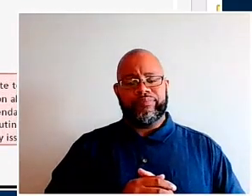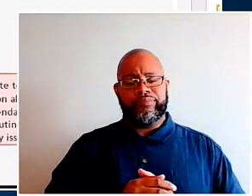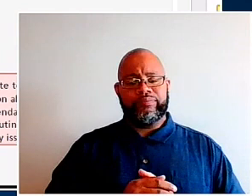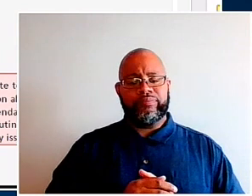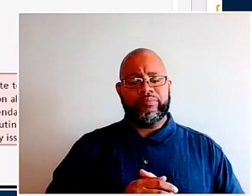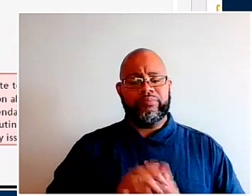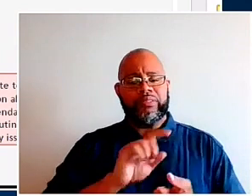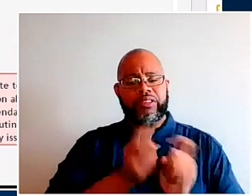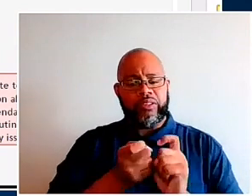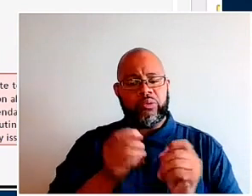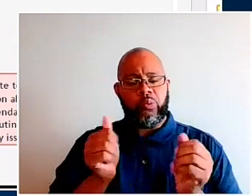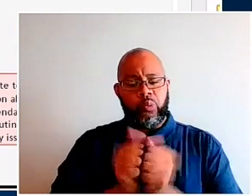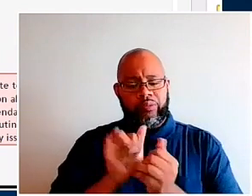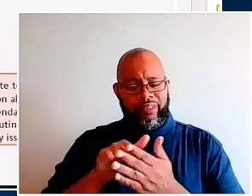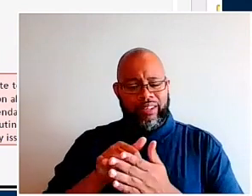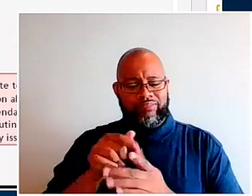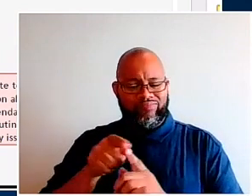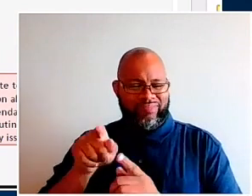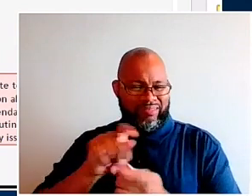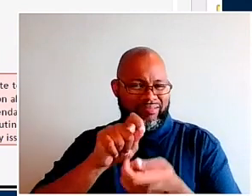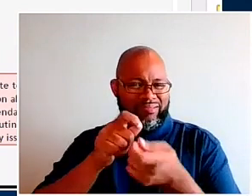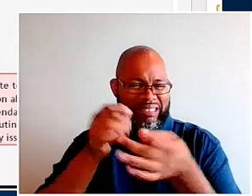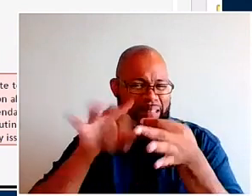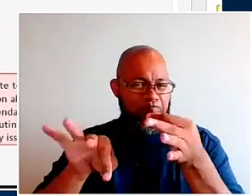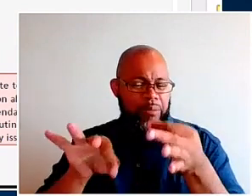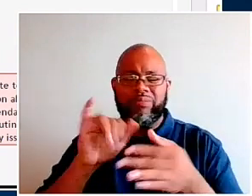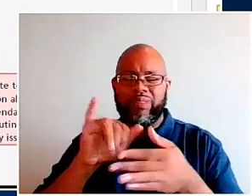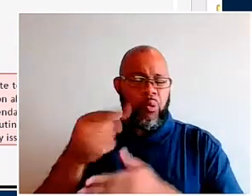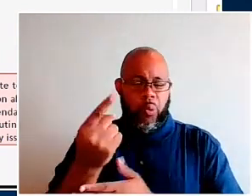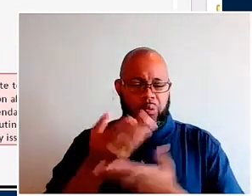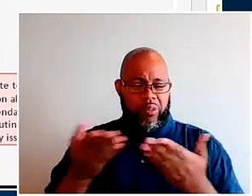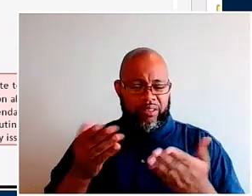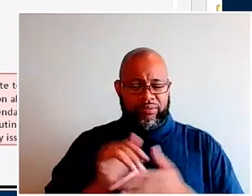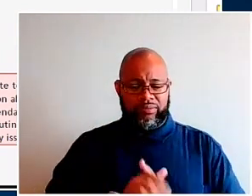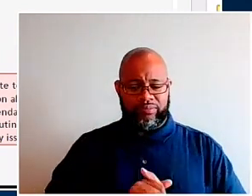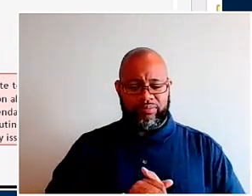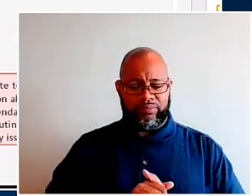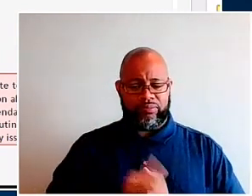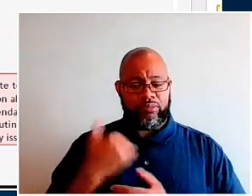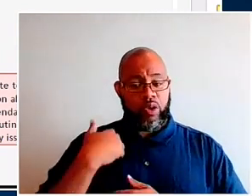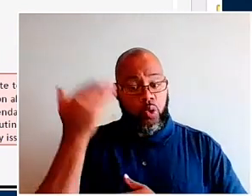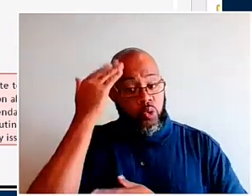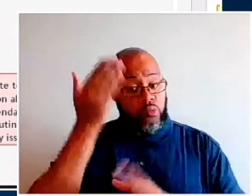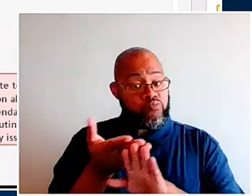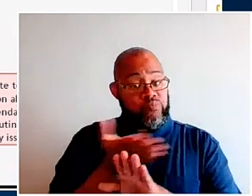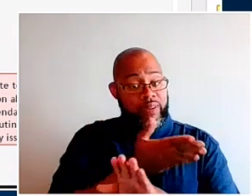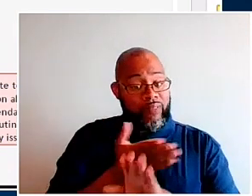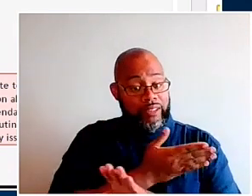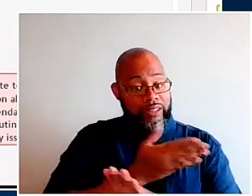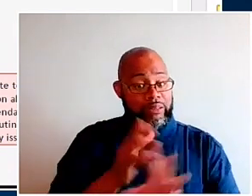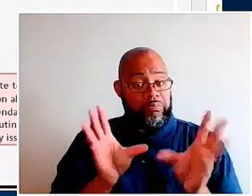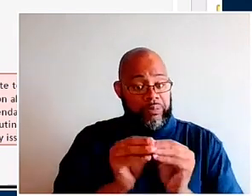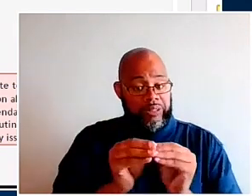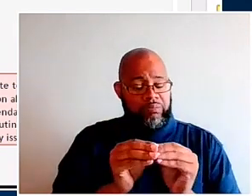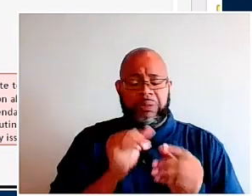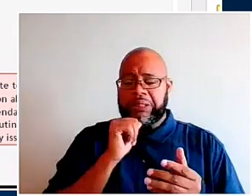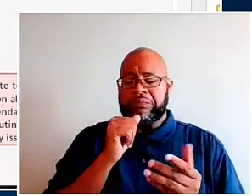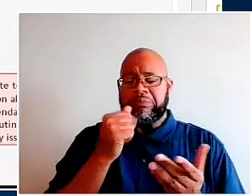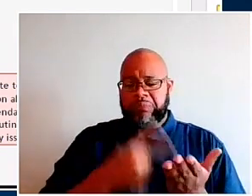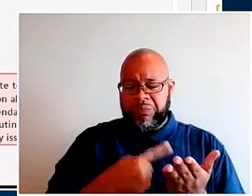FAFSA simplification. And that's the only thing we did here. I know that in the previous session, there was some discussion